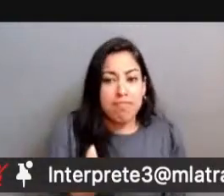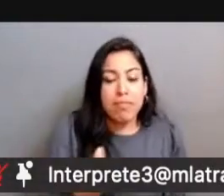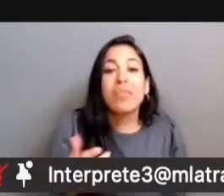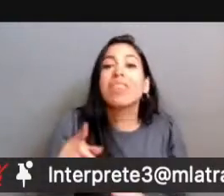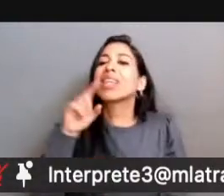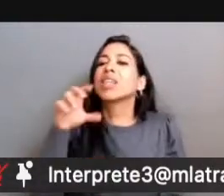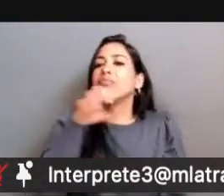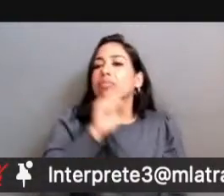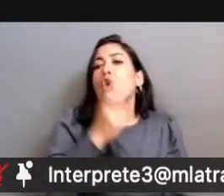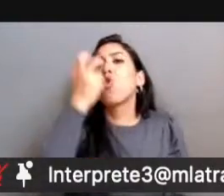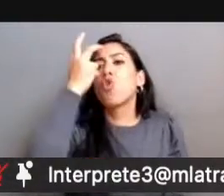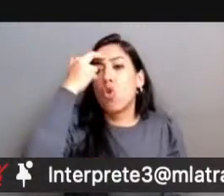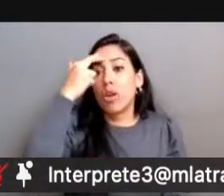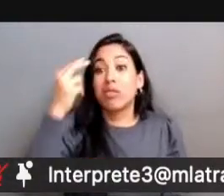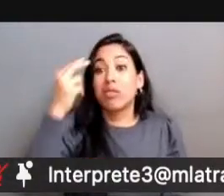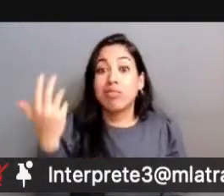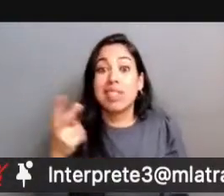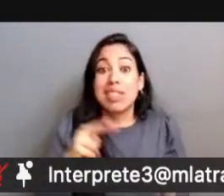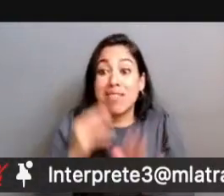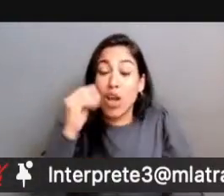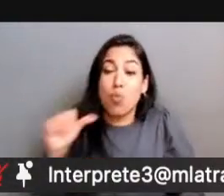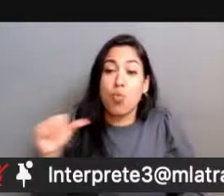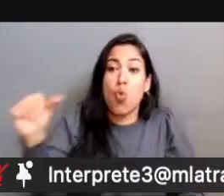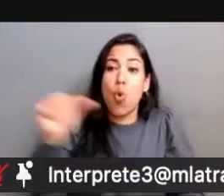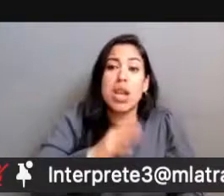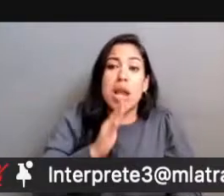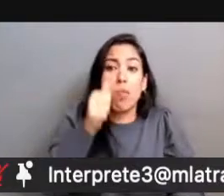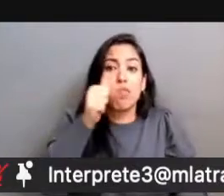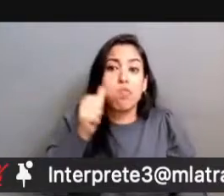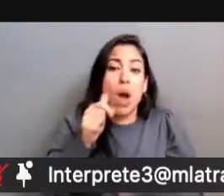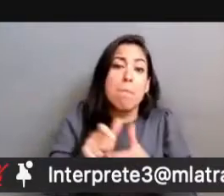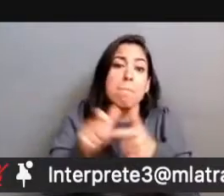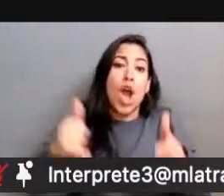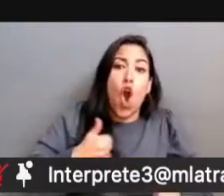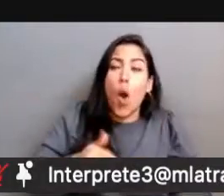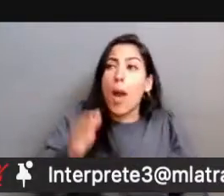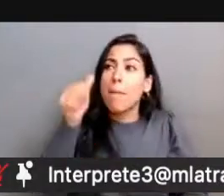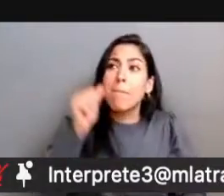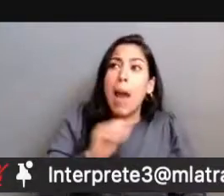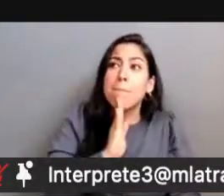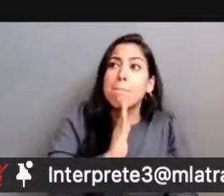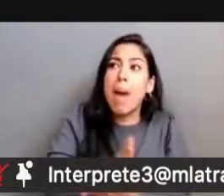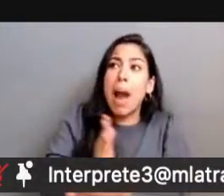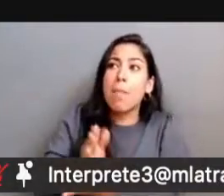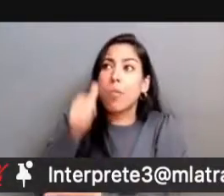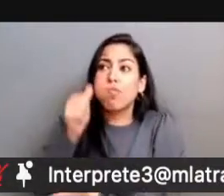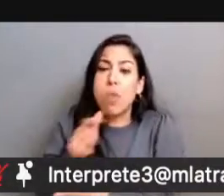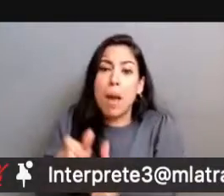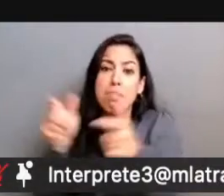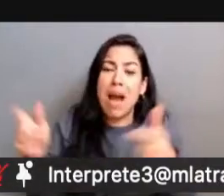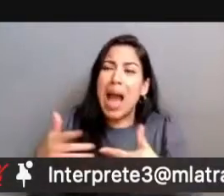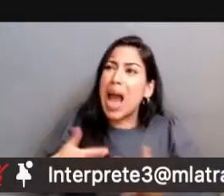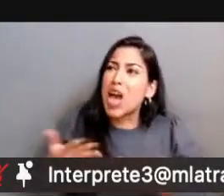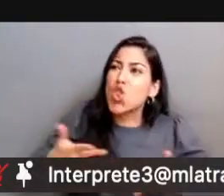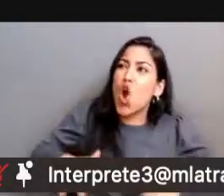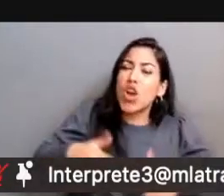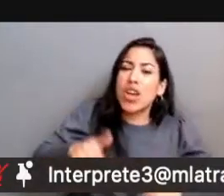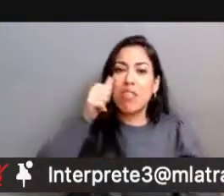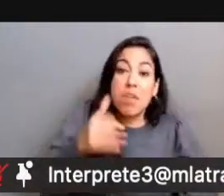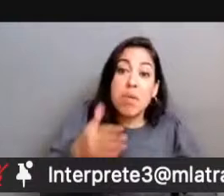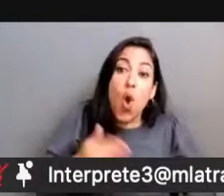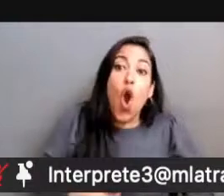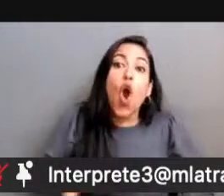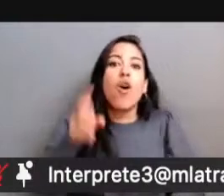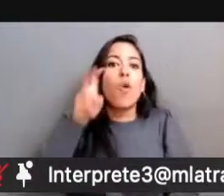very noteworthy. This exposed them to adolescent pregnancy, also non-desired